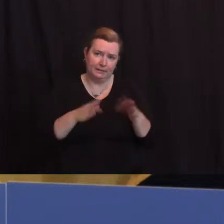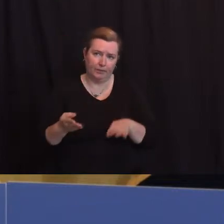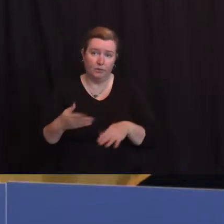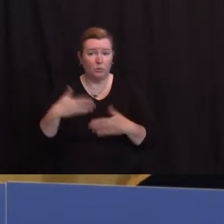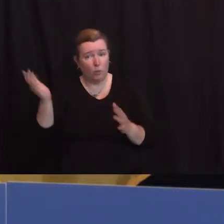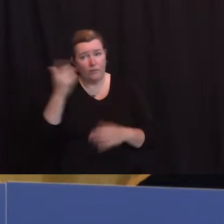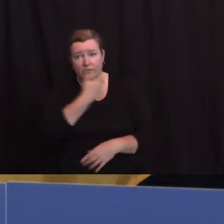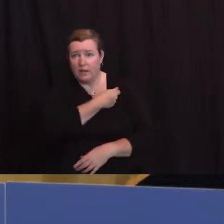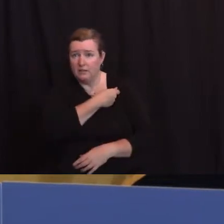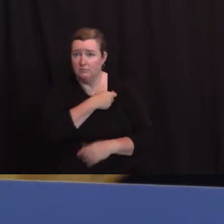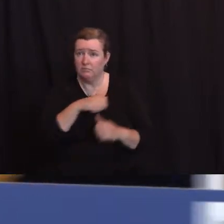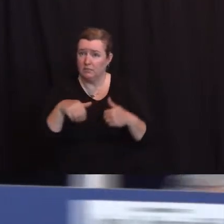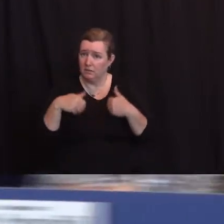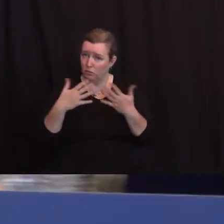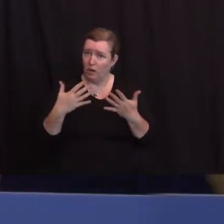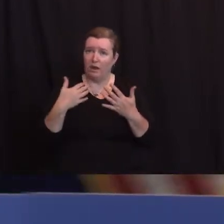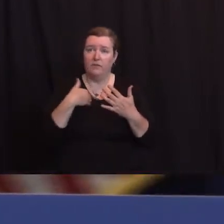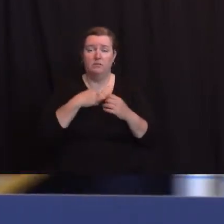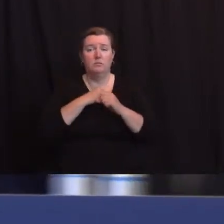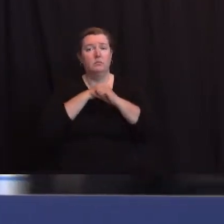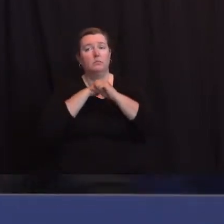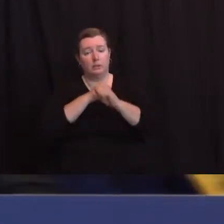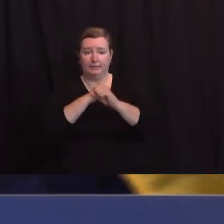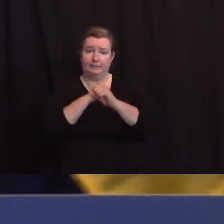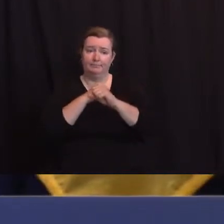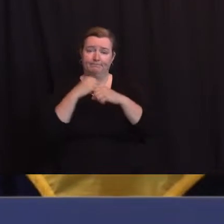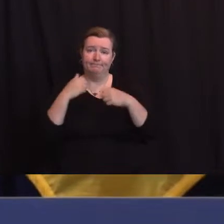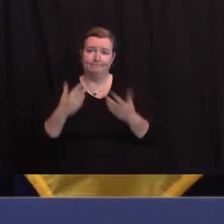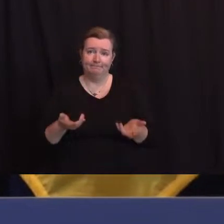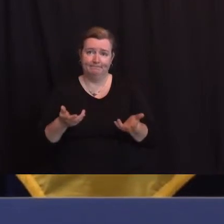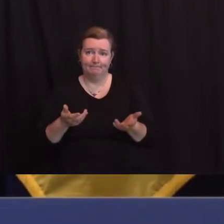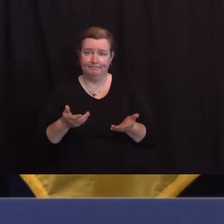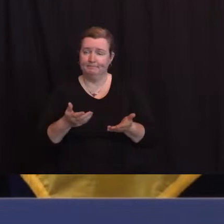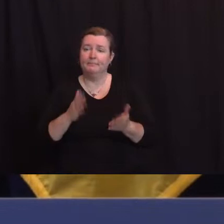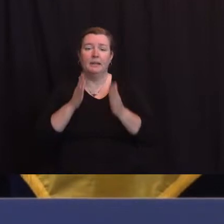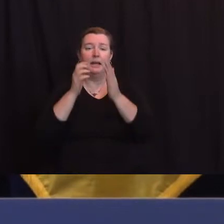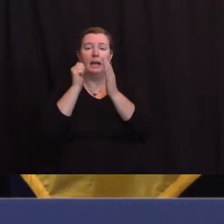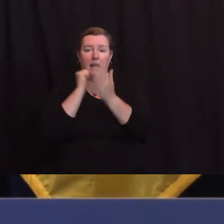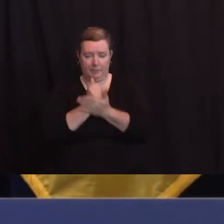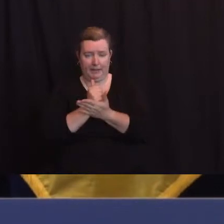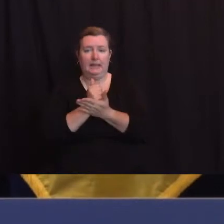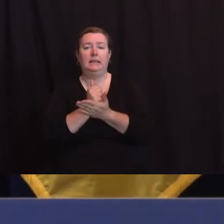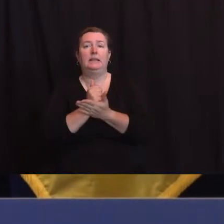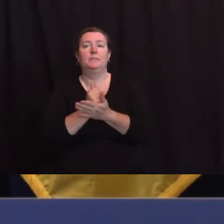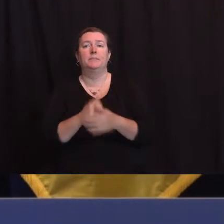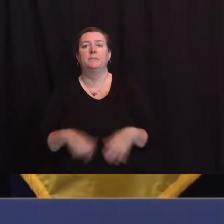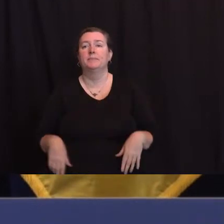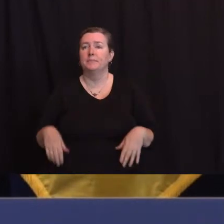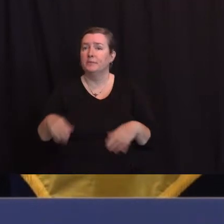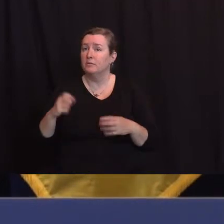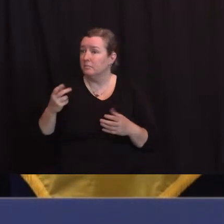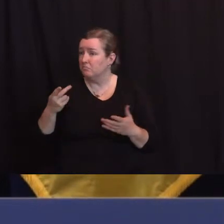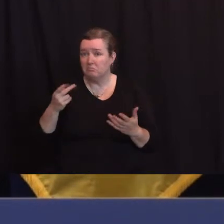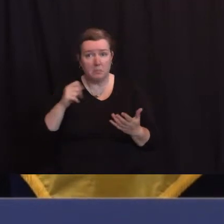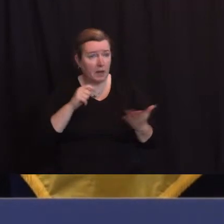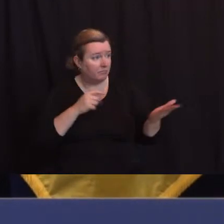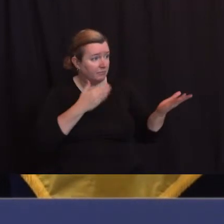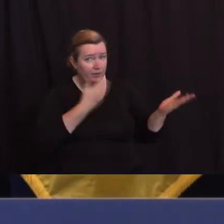protection. Amen. Thank you. Judy, Tina, thank you. Pat, thank